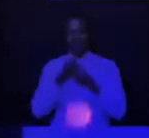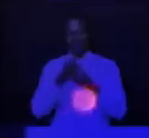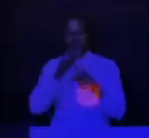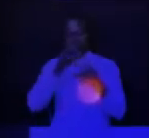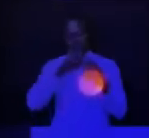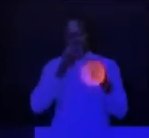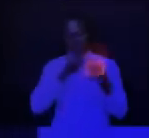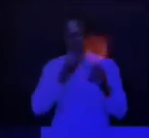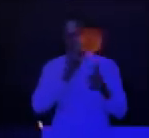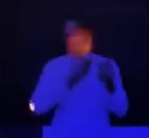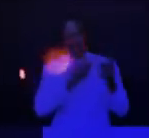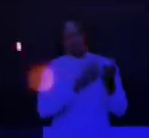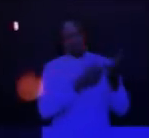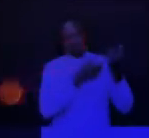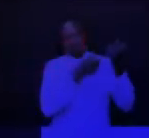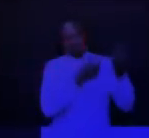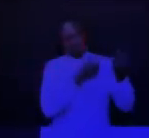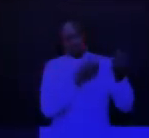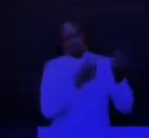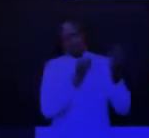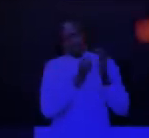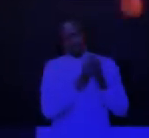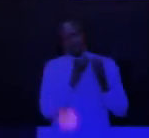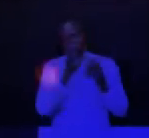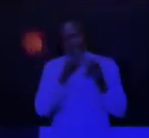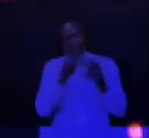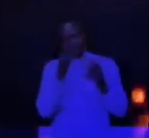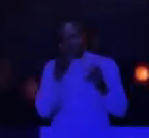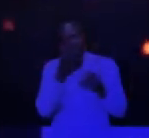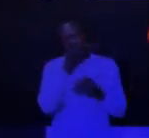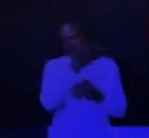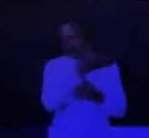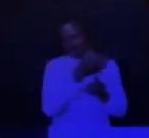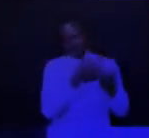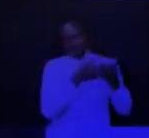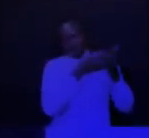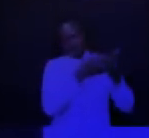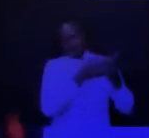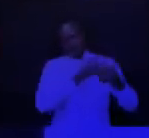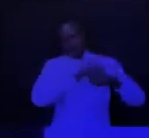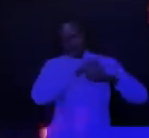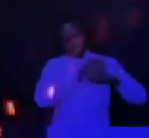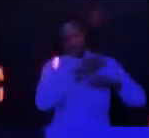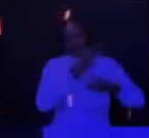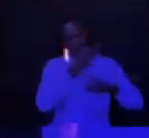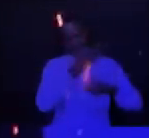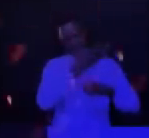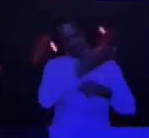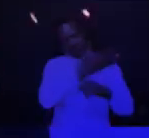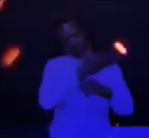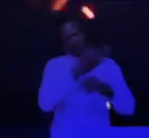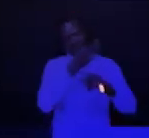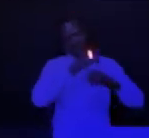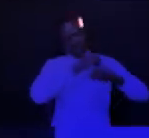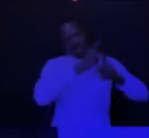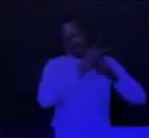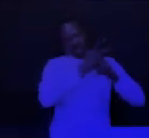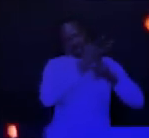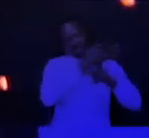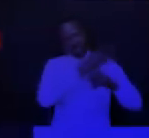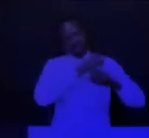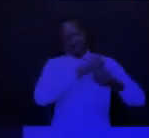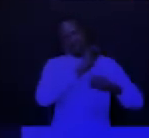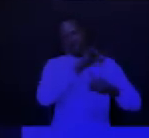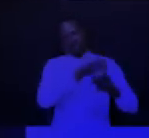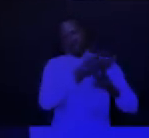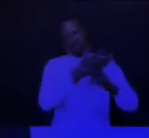trustworthy men to be in charge. And waiting with the nipper will boo on and a quaff for SEC in Norman Chesso.